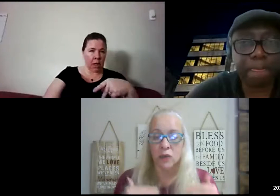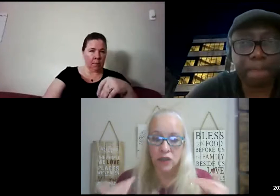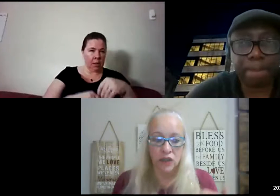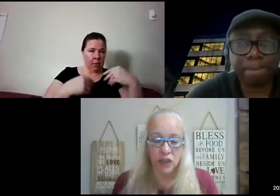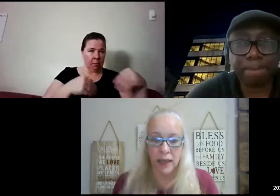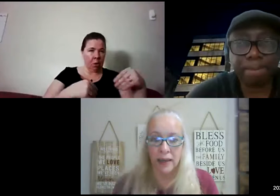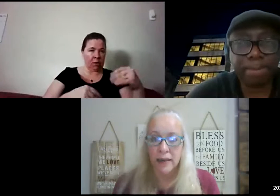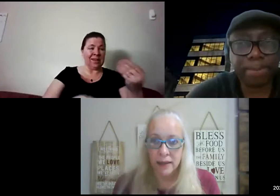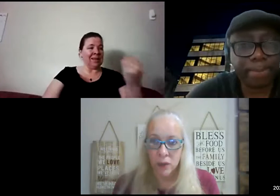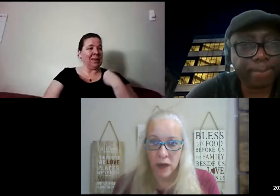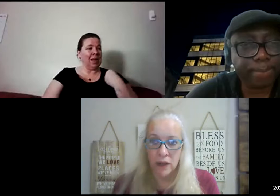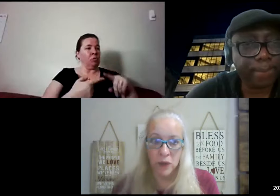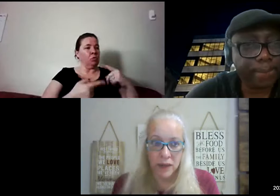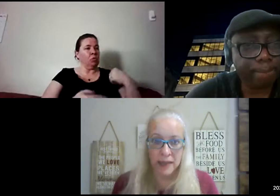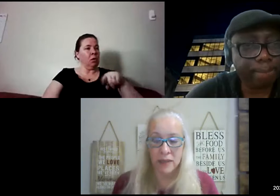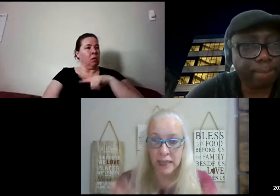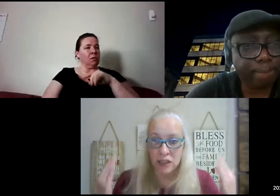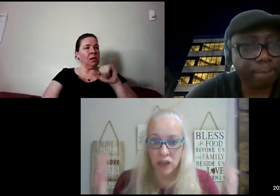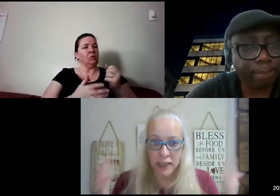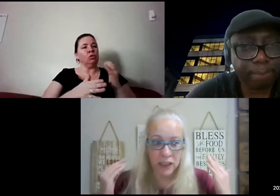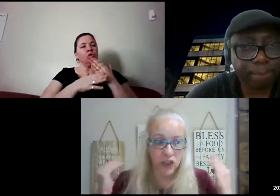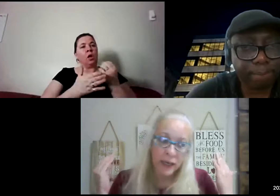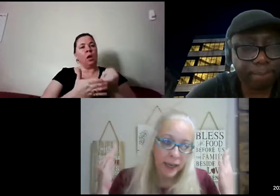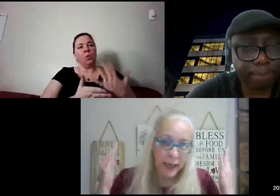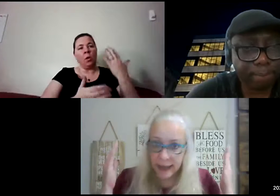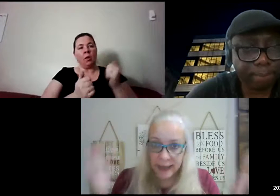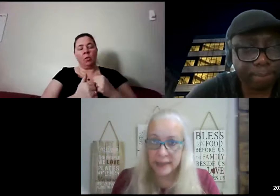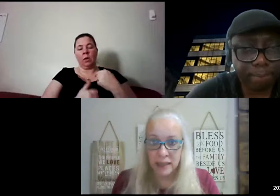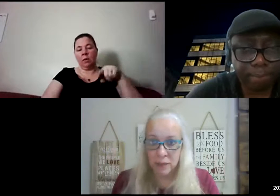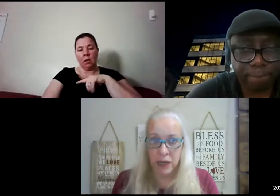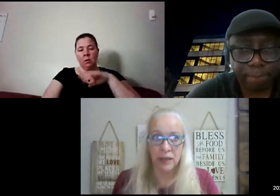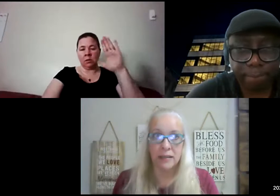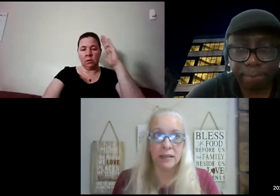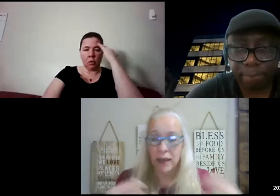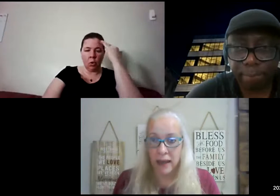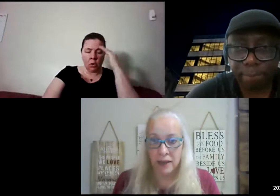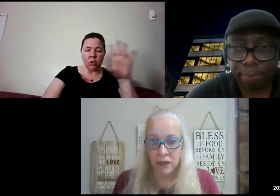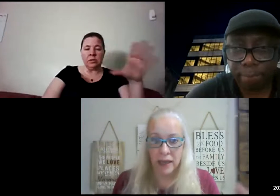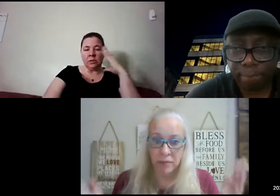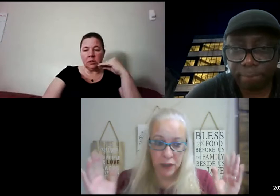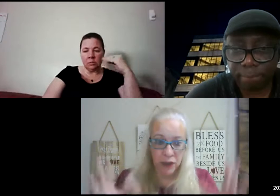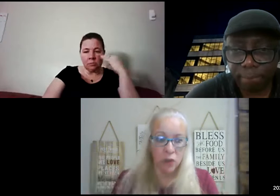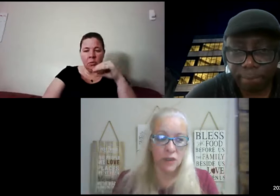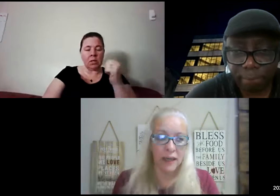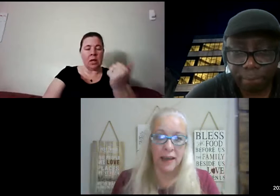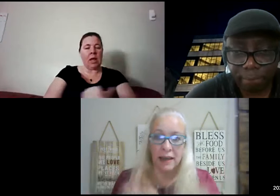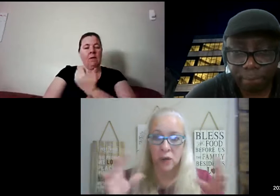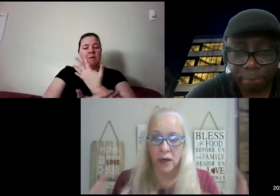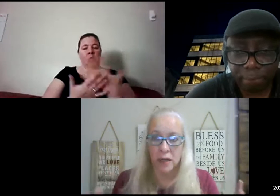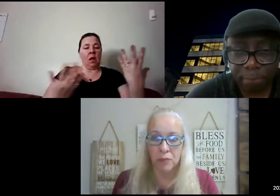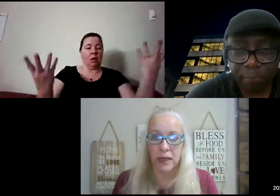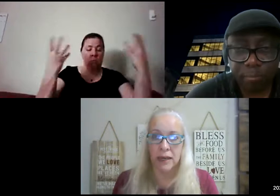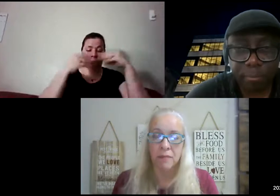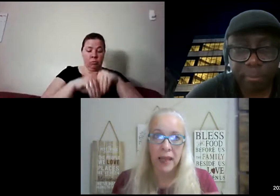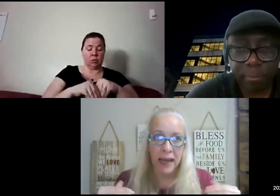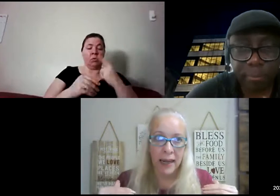to us, wanted to share the wealth with us, his knowledge, his experience and everything, put it all together under